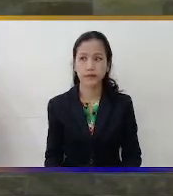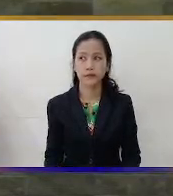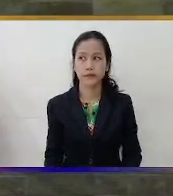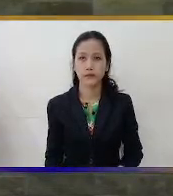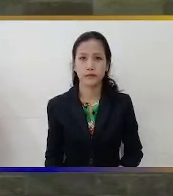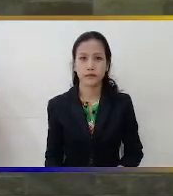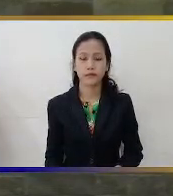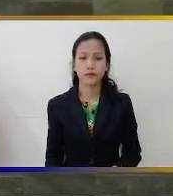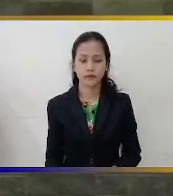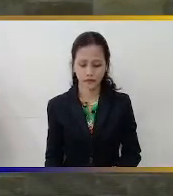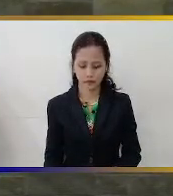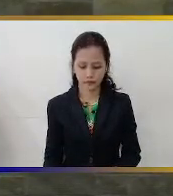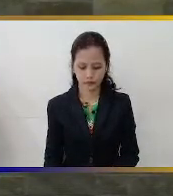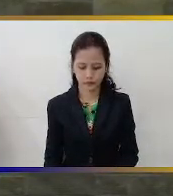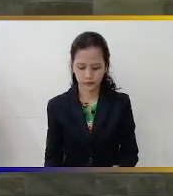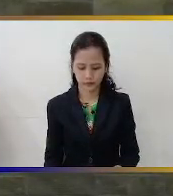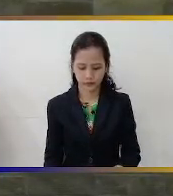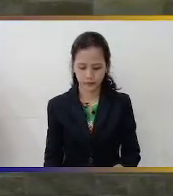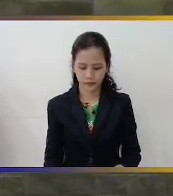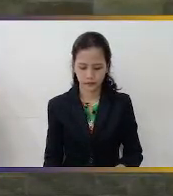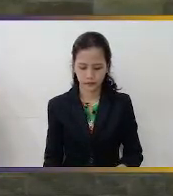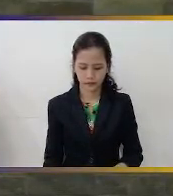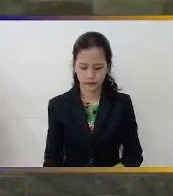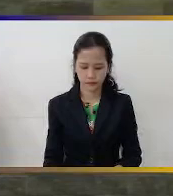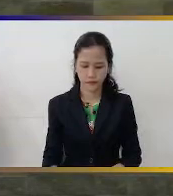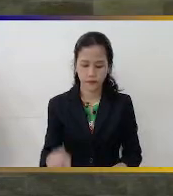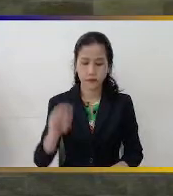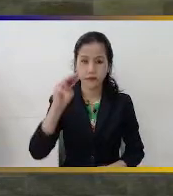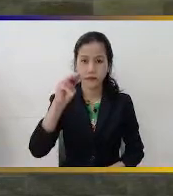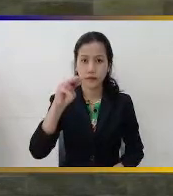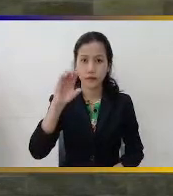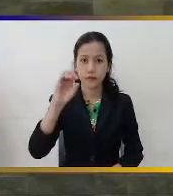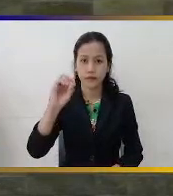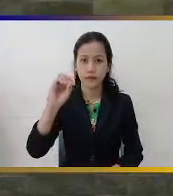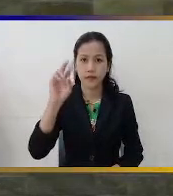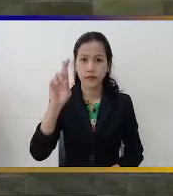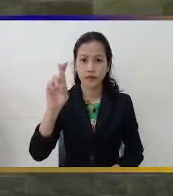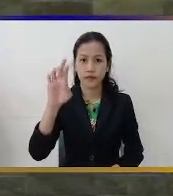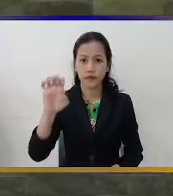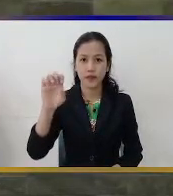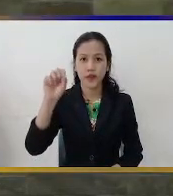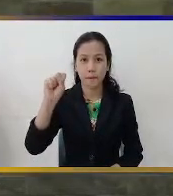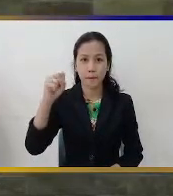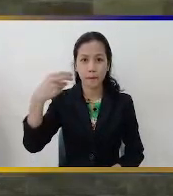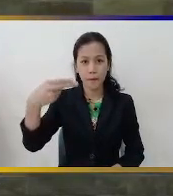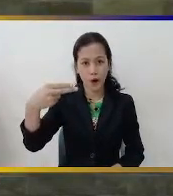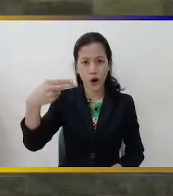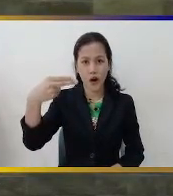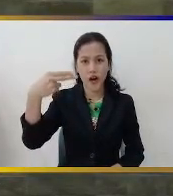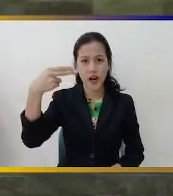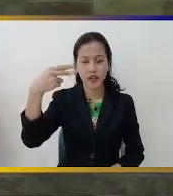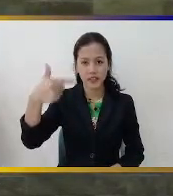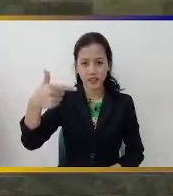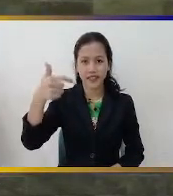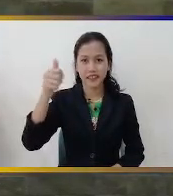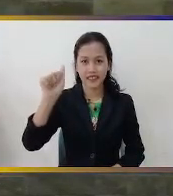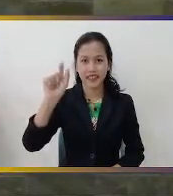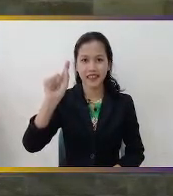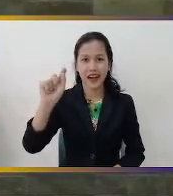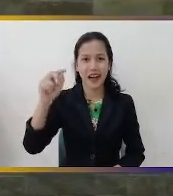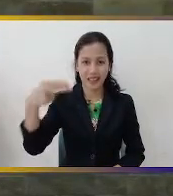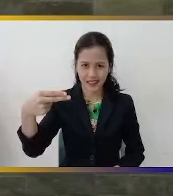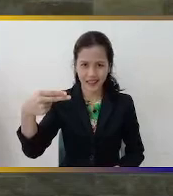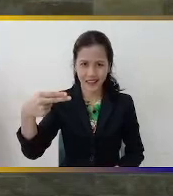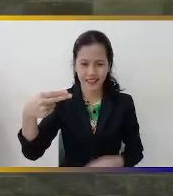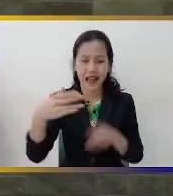ay a country district on the plains, possibly near Gath. Okay? At